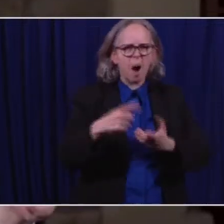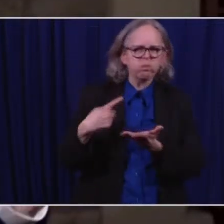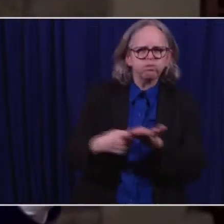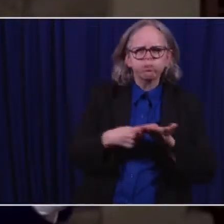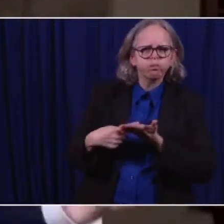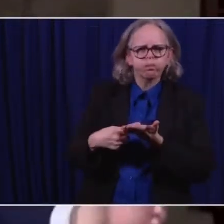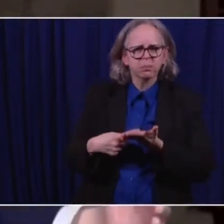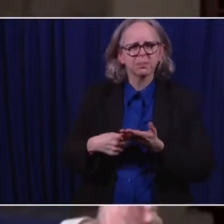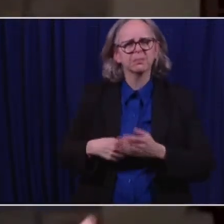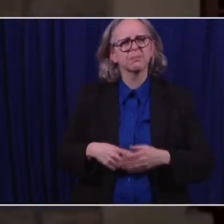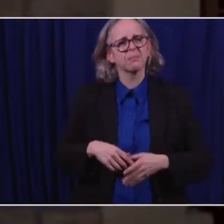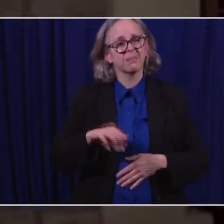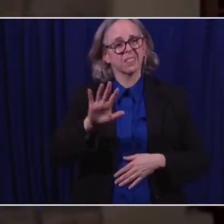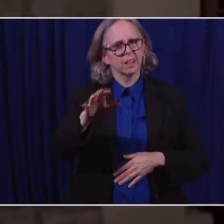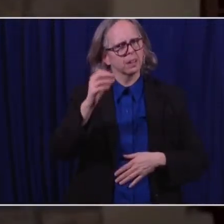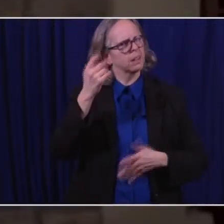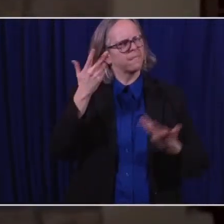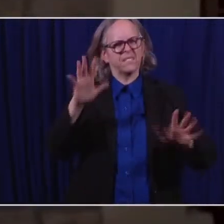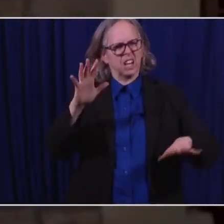sequence.